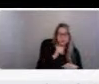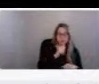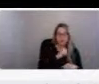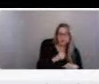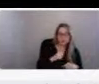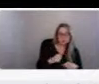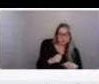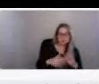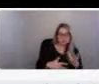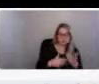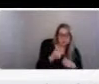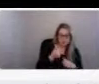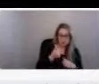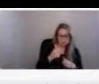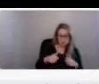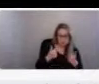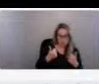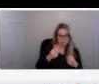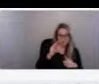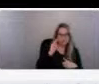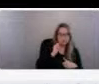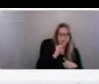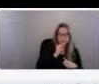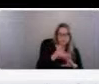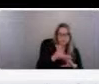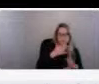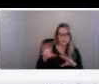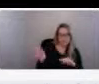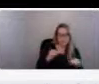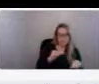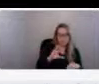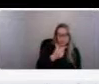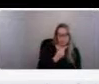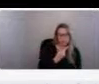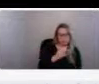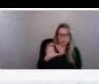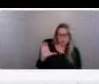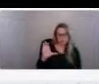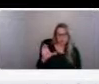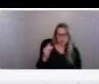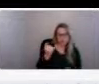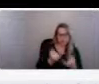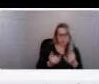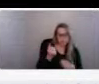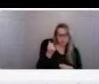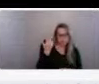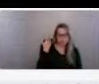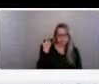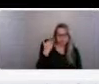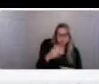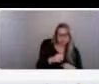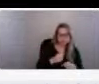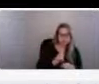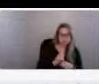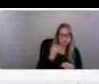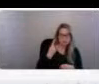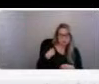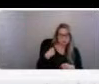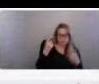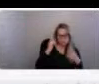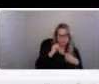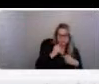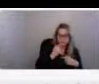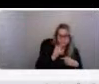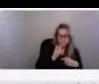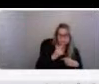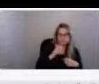lived in most of my life in mesa before moving to gold canyon early last year my disappointment in the maps was compounded when i logged